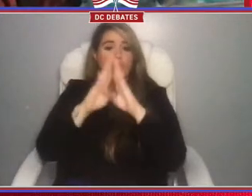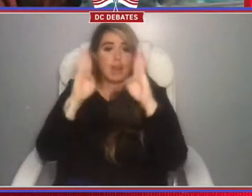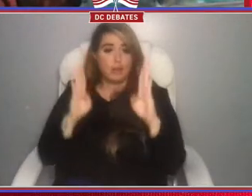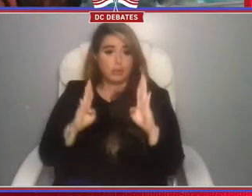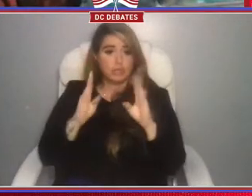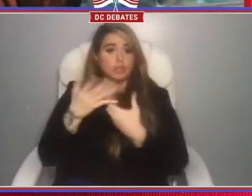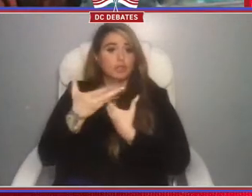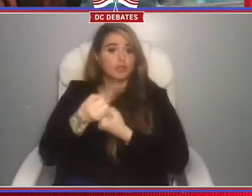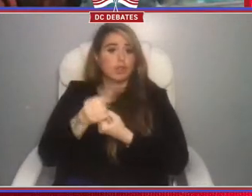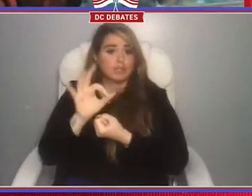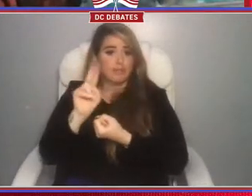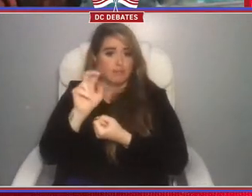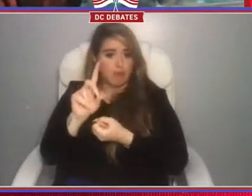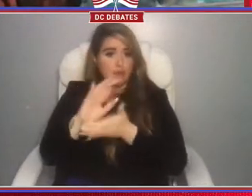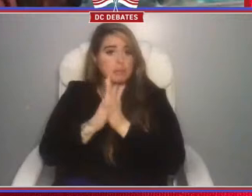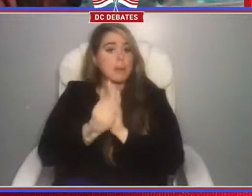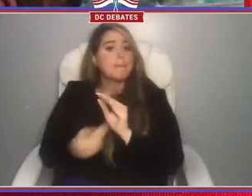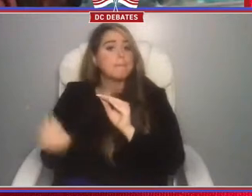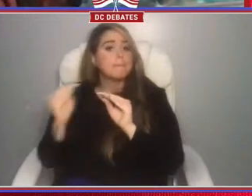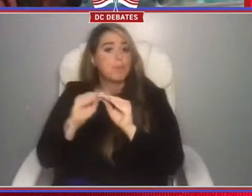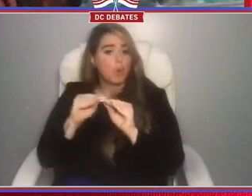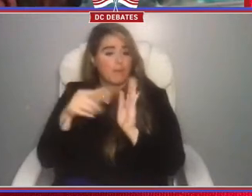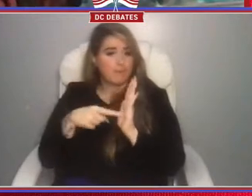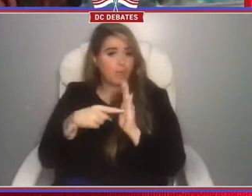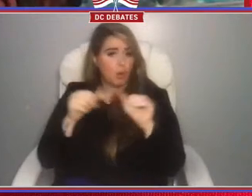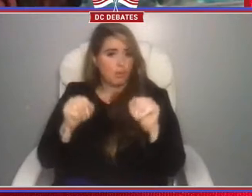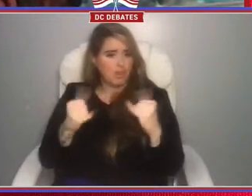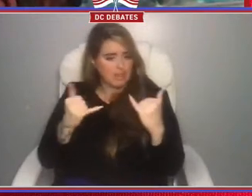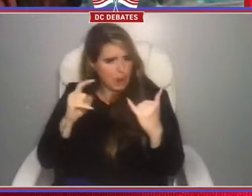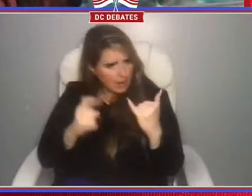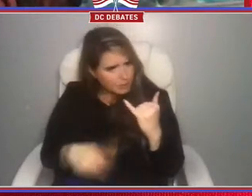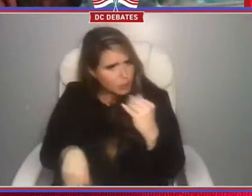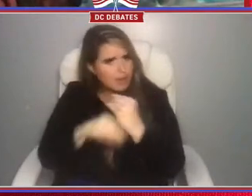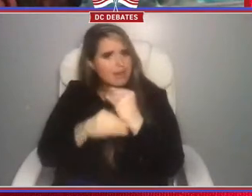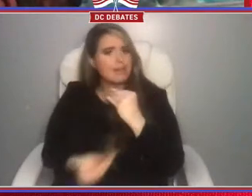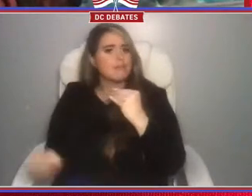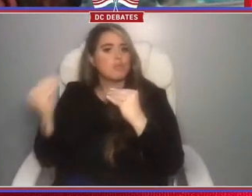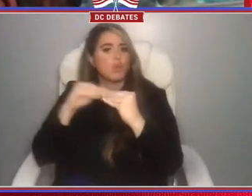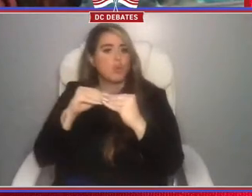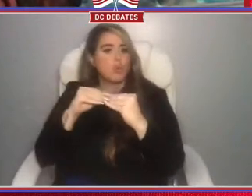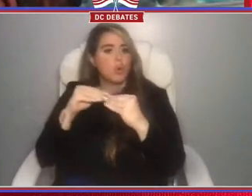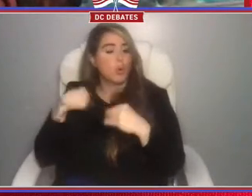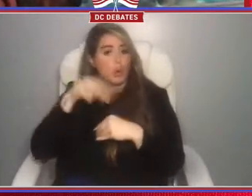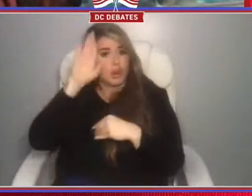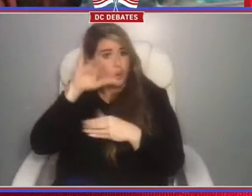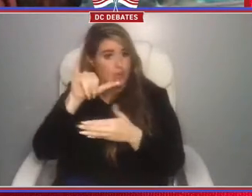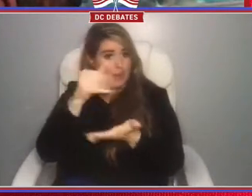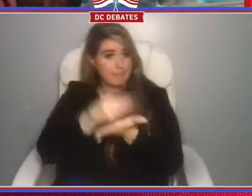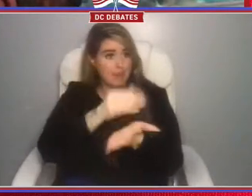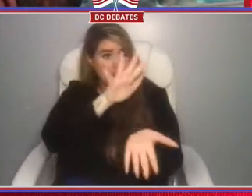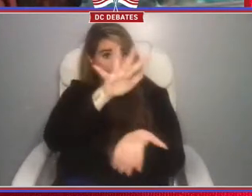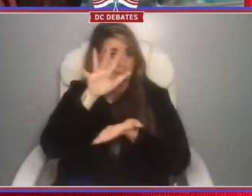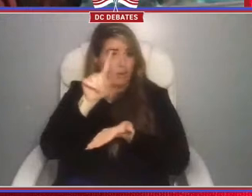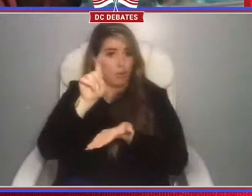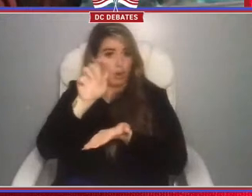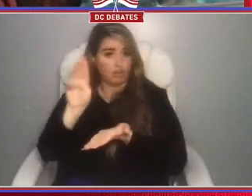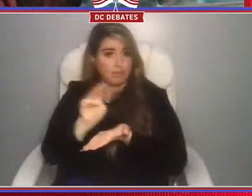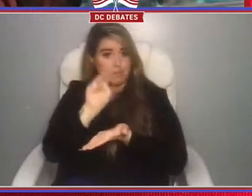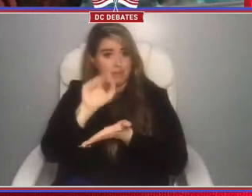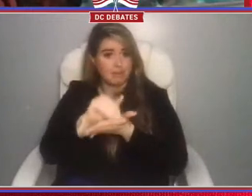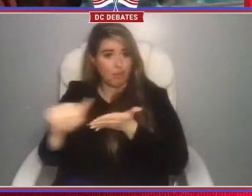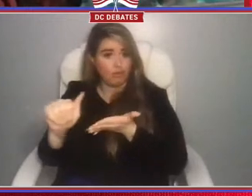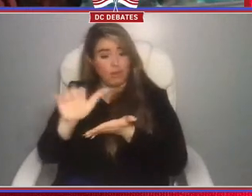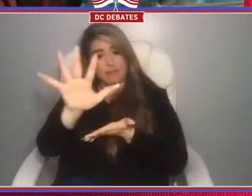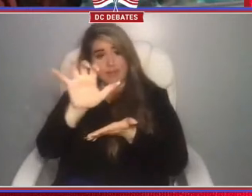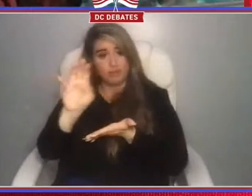for lower-income residents. And we have to go a step further. What we know is that this pot of money, we're talking about $100 million, now $500 million,